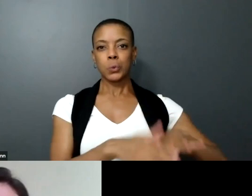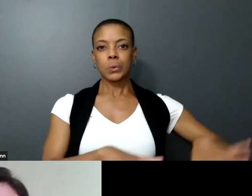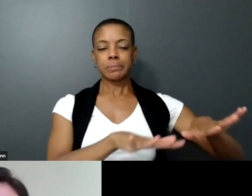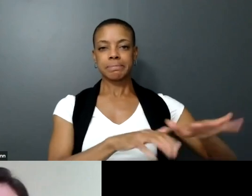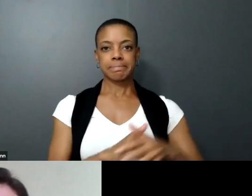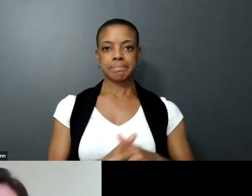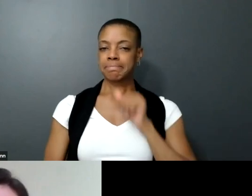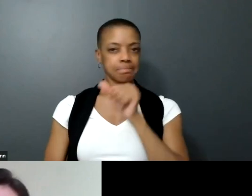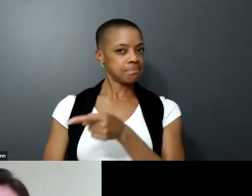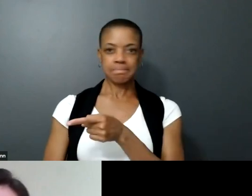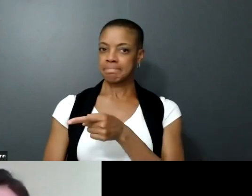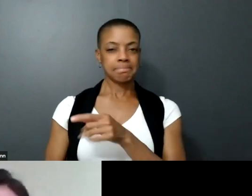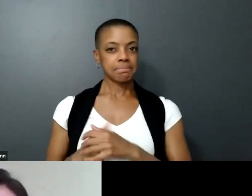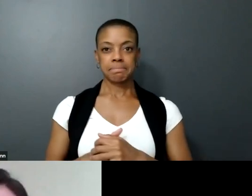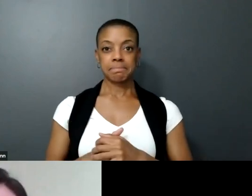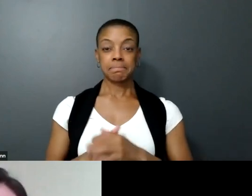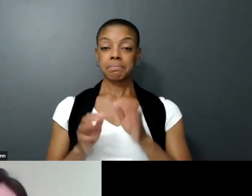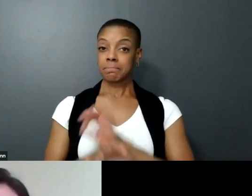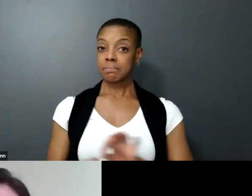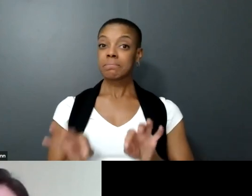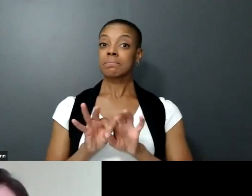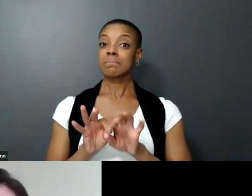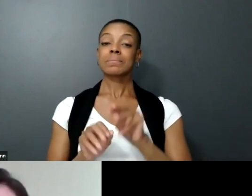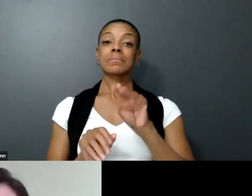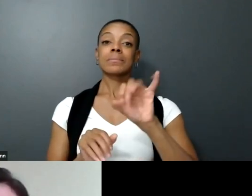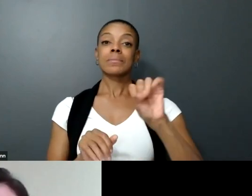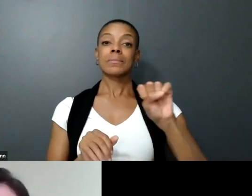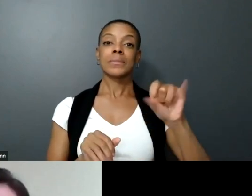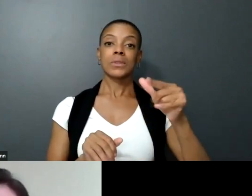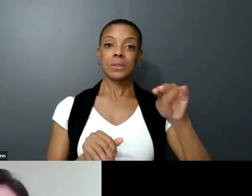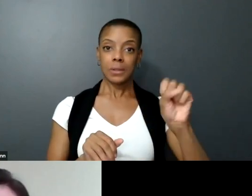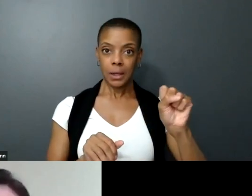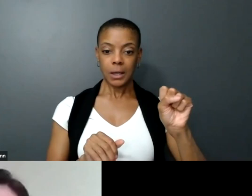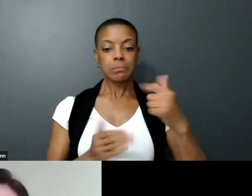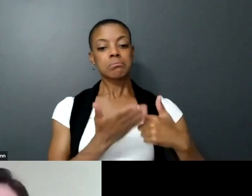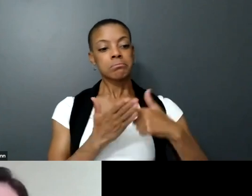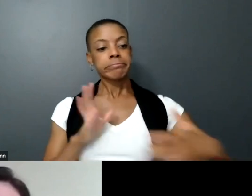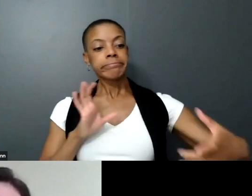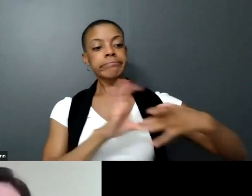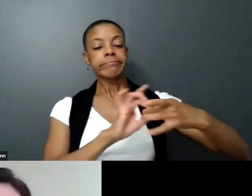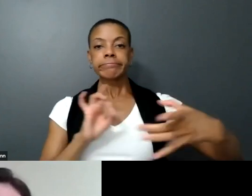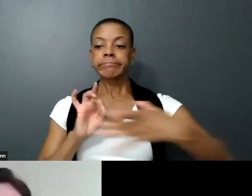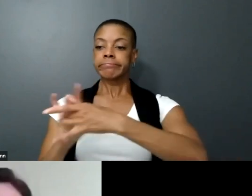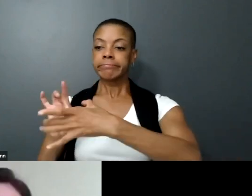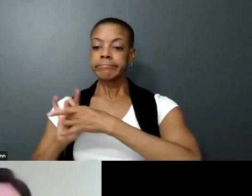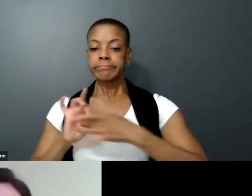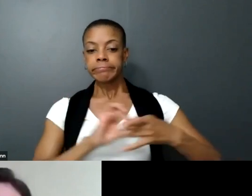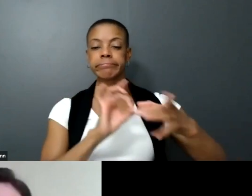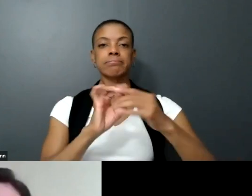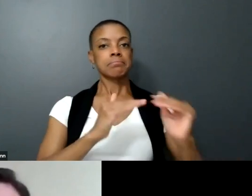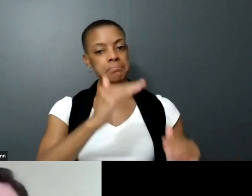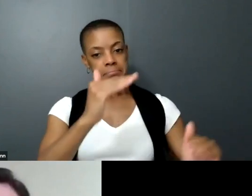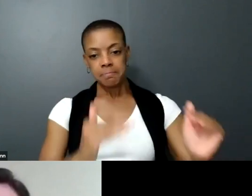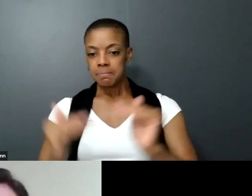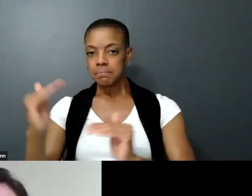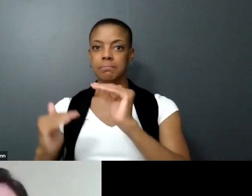It is also important to know that for the Mississaugas, when we talk about our relations, all our relations living in balance,